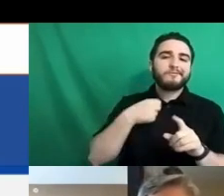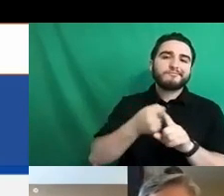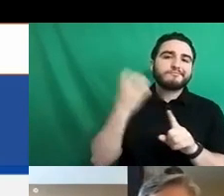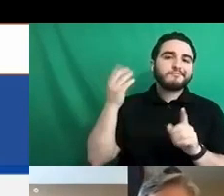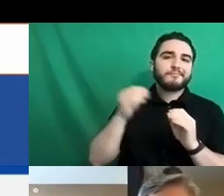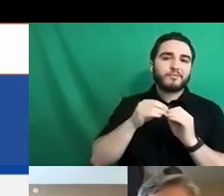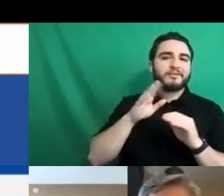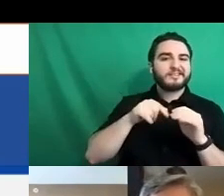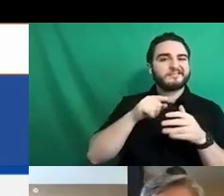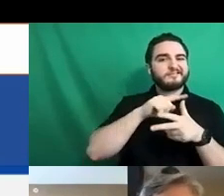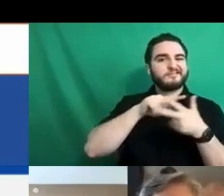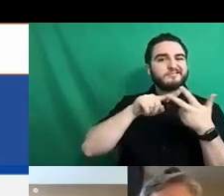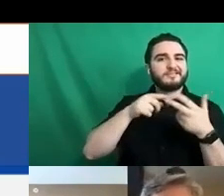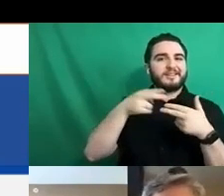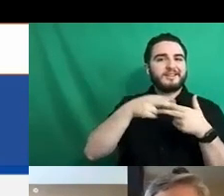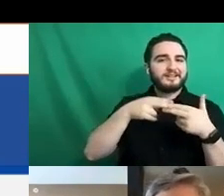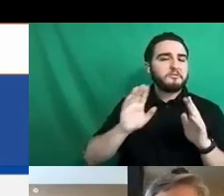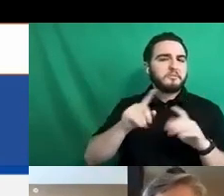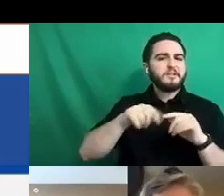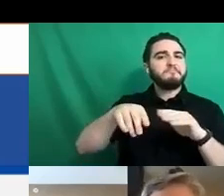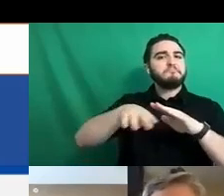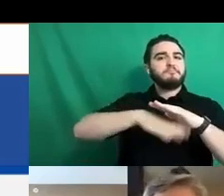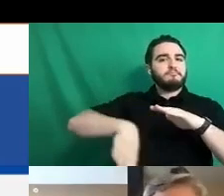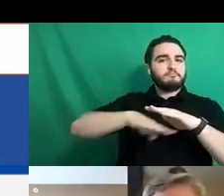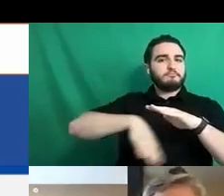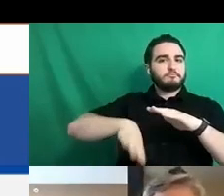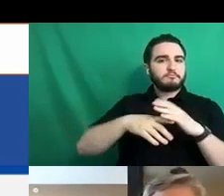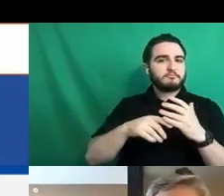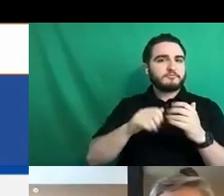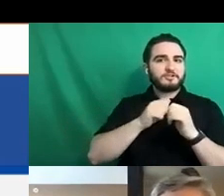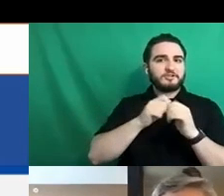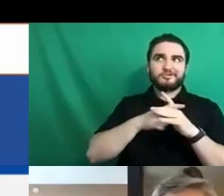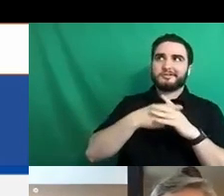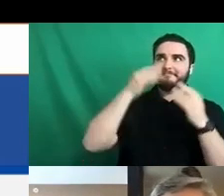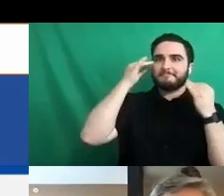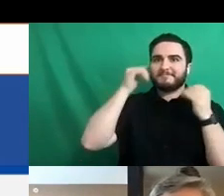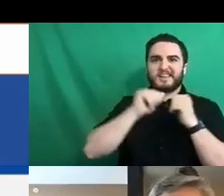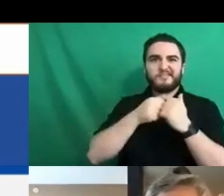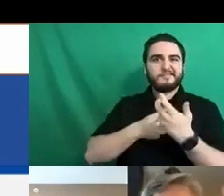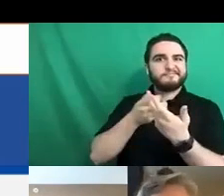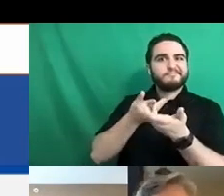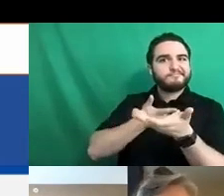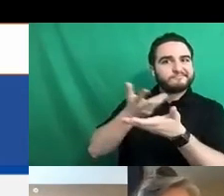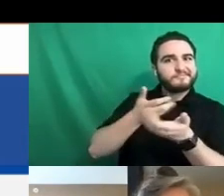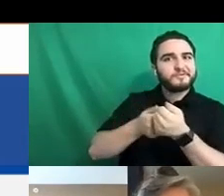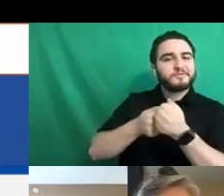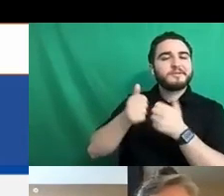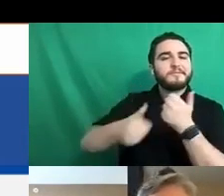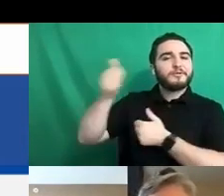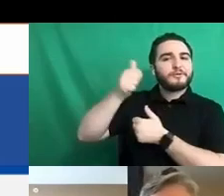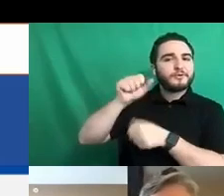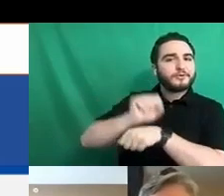3 slides that I gave you, but those are the basics of starting to think about how am I engaging with an employer, how am I presenting